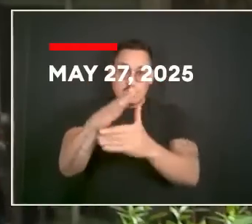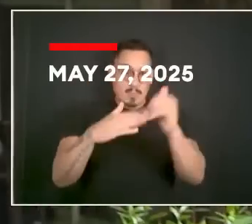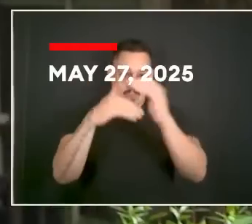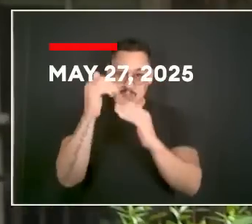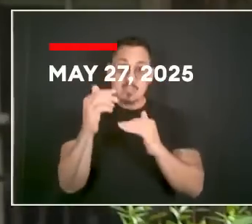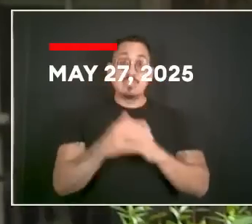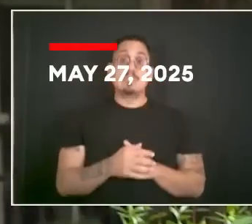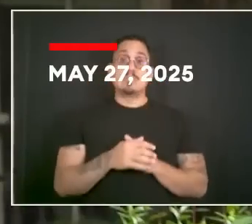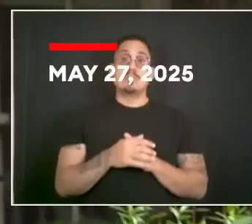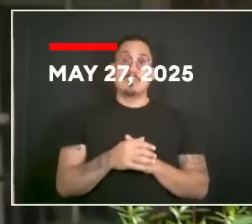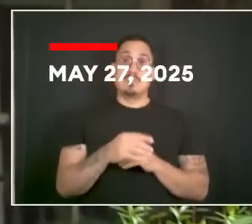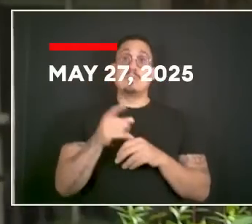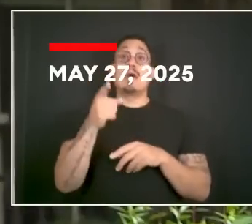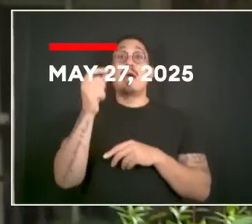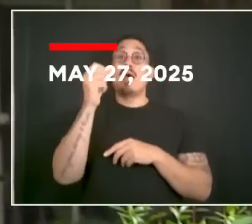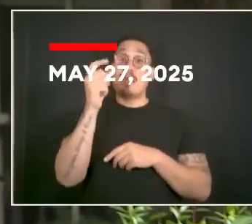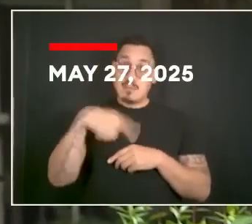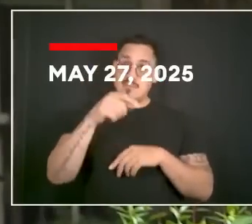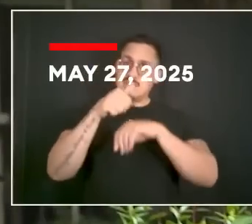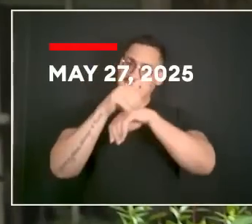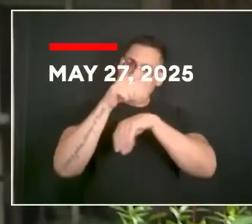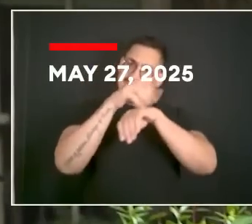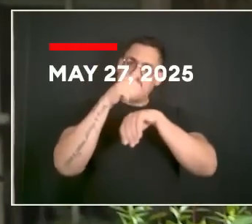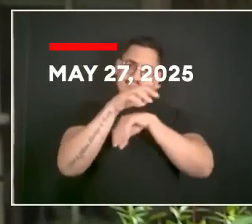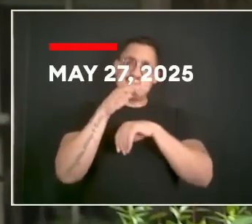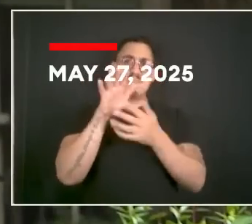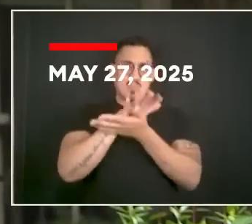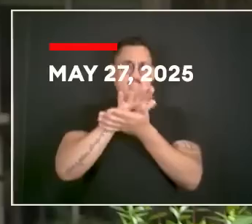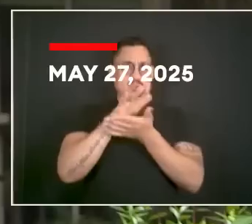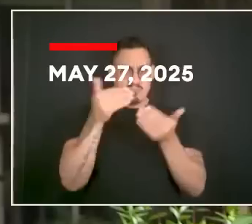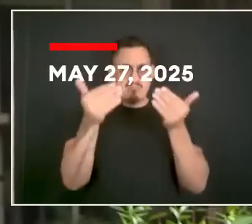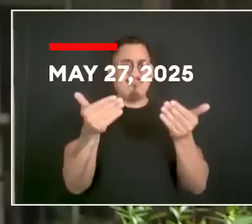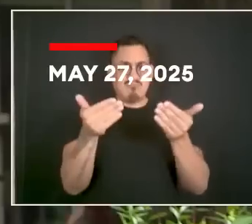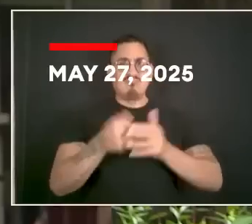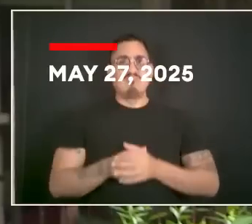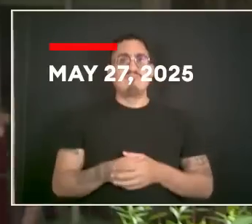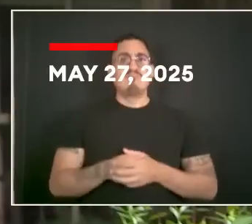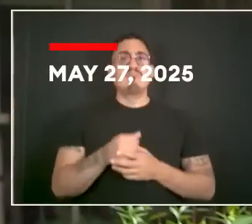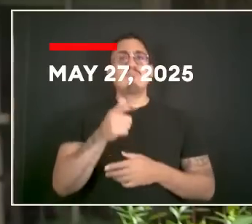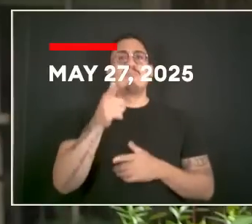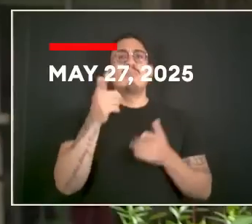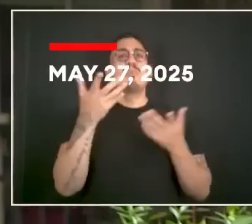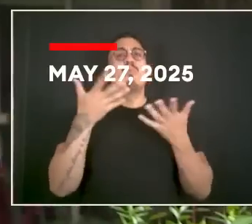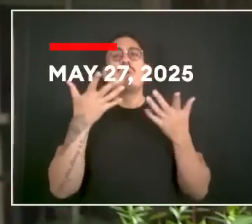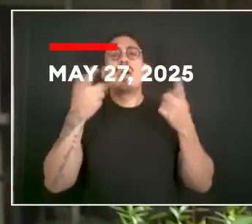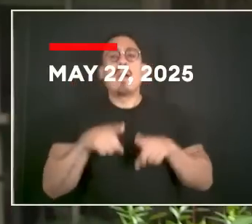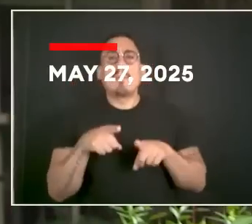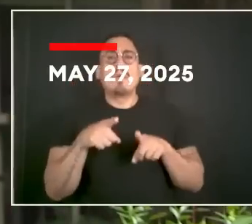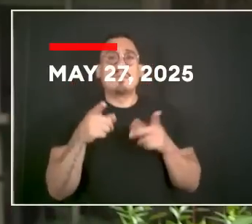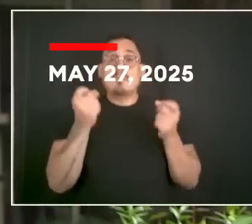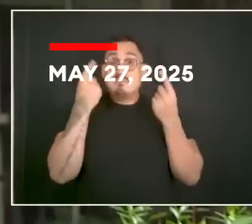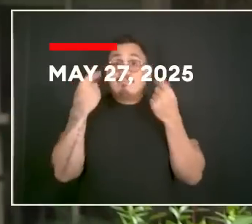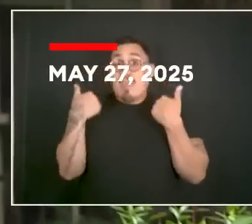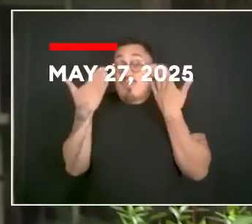your children go to school. Trouble you that it happened? Again, we don't know the outcome of the case. I don't know what the case was about, and I'm not allowed to